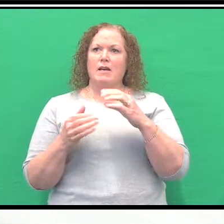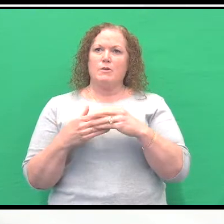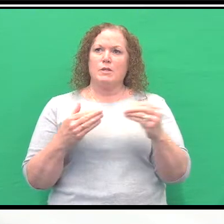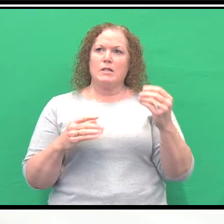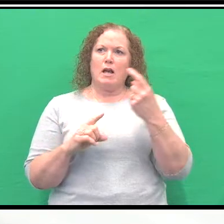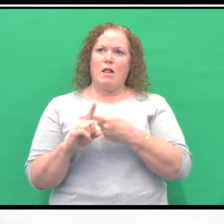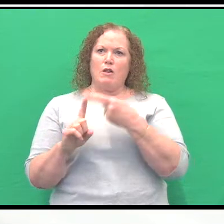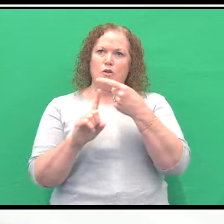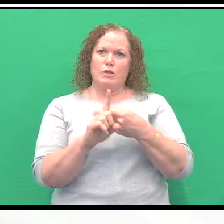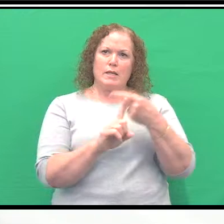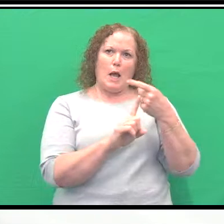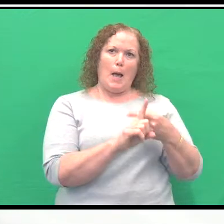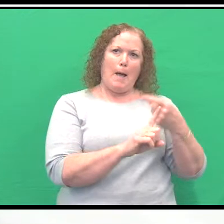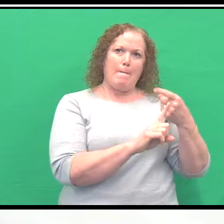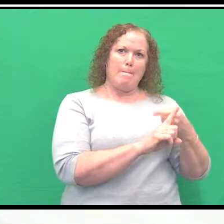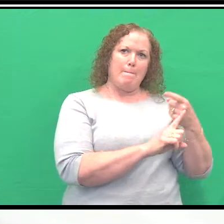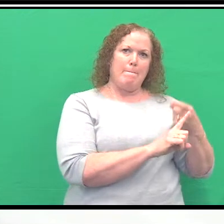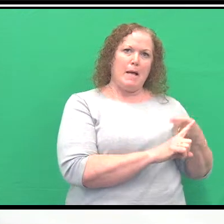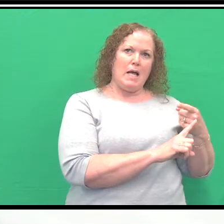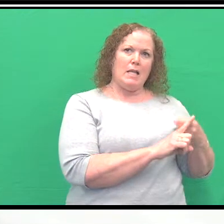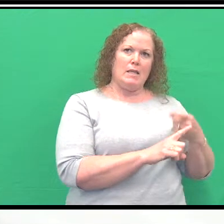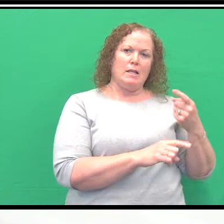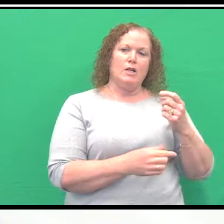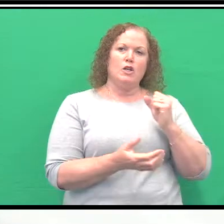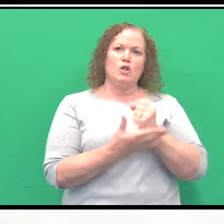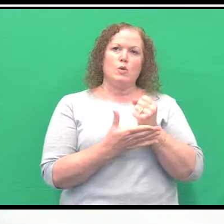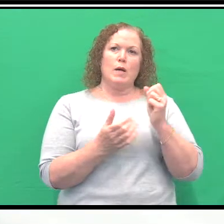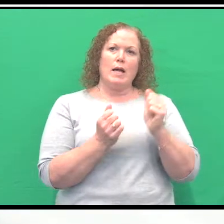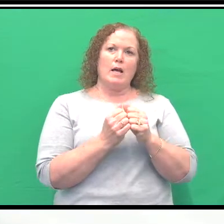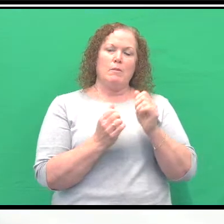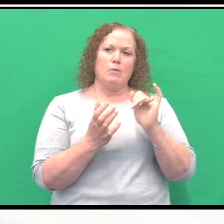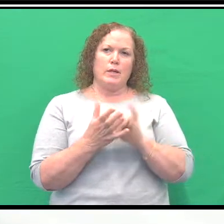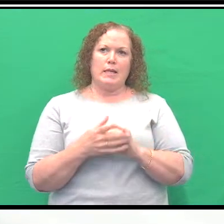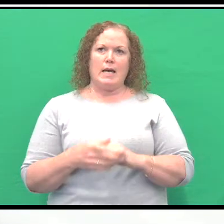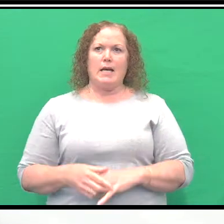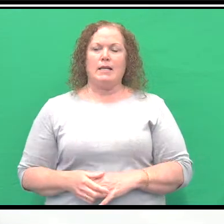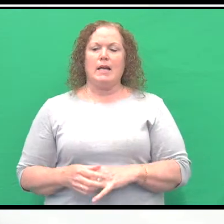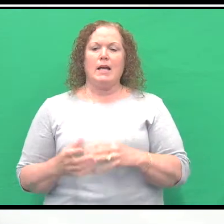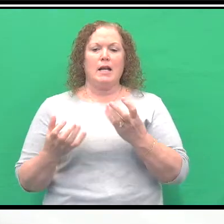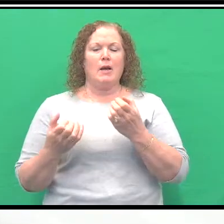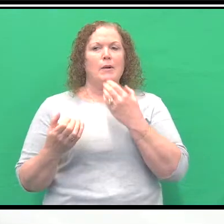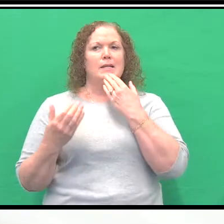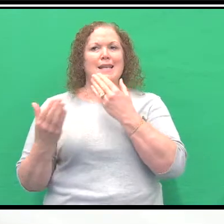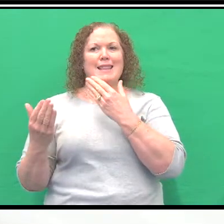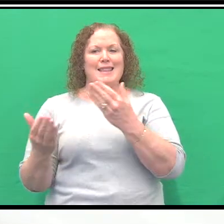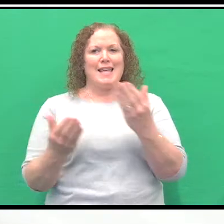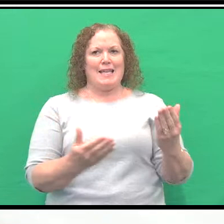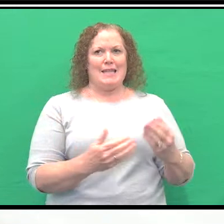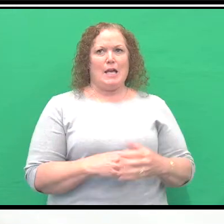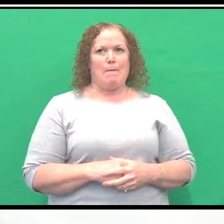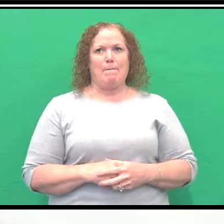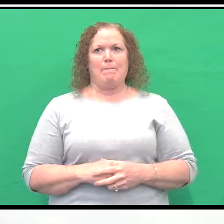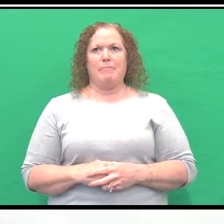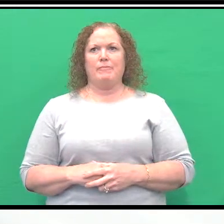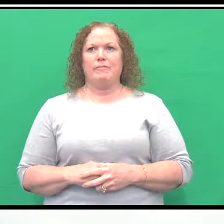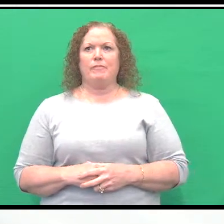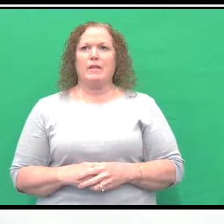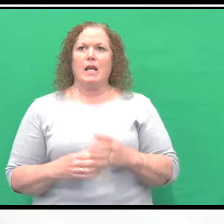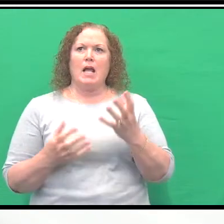reach out and thank them for their generosity. Really well needed. I also want to thank